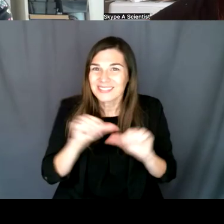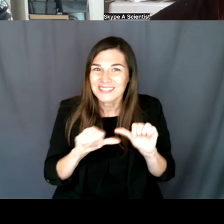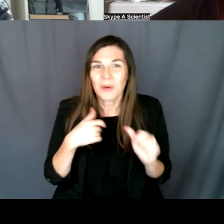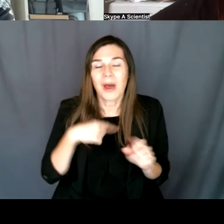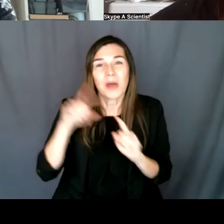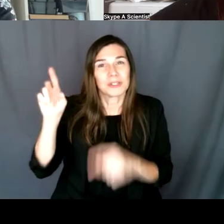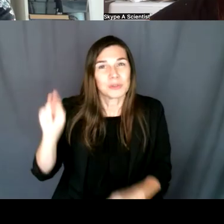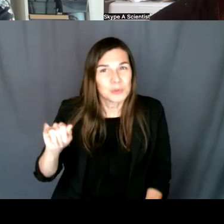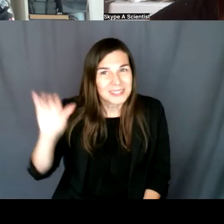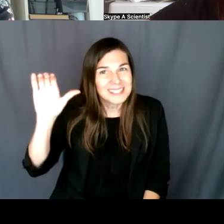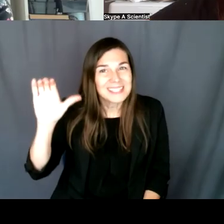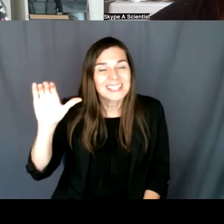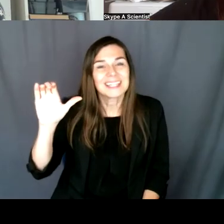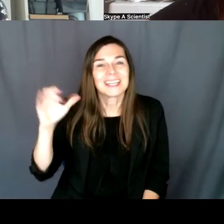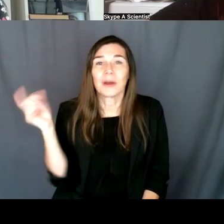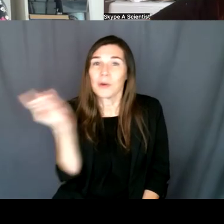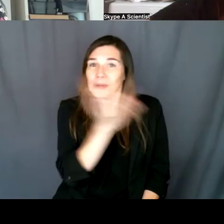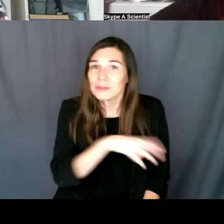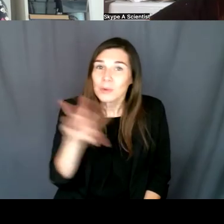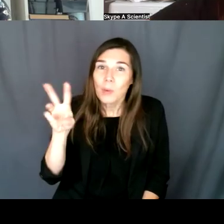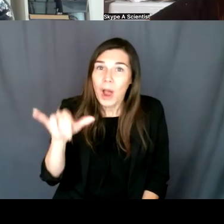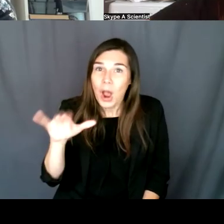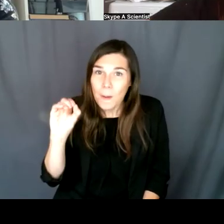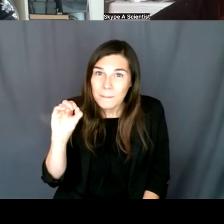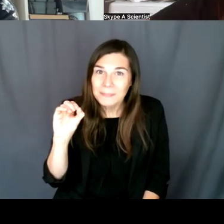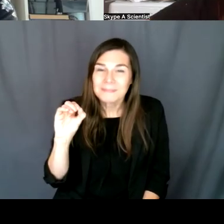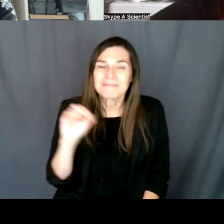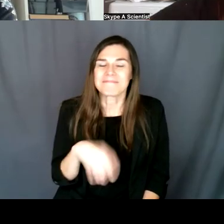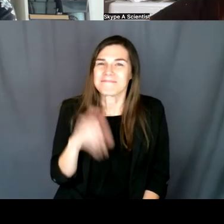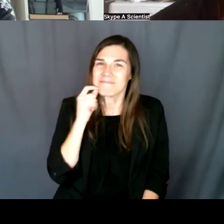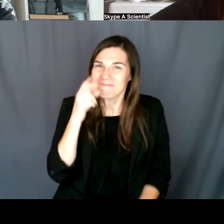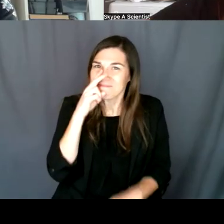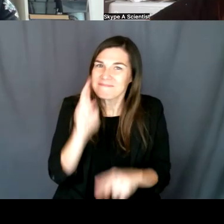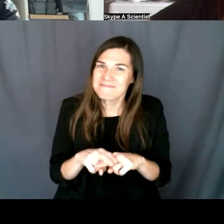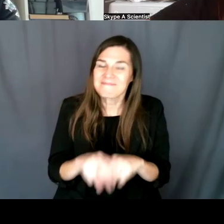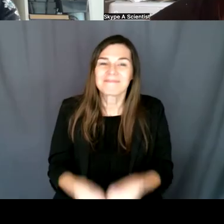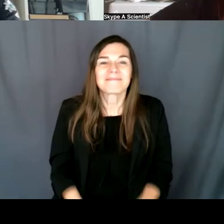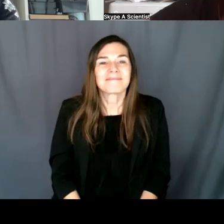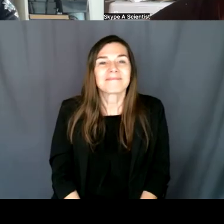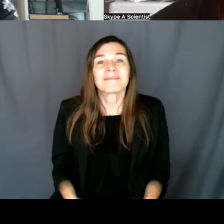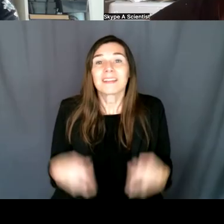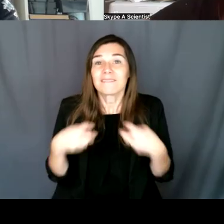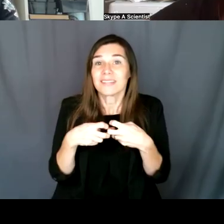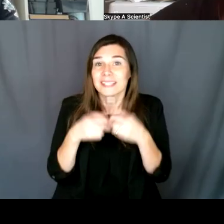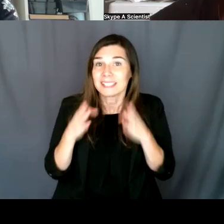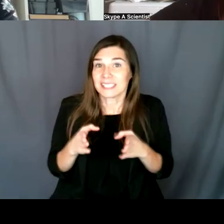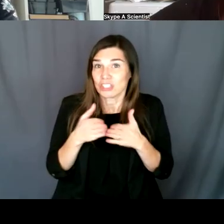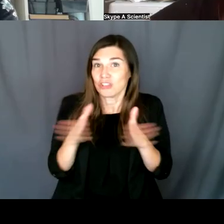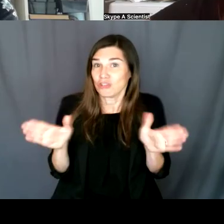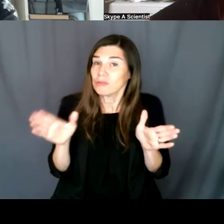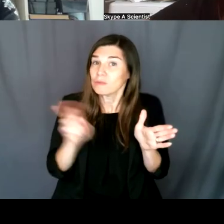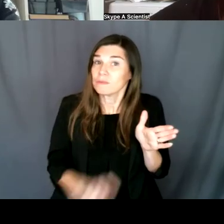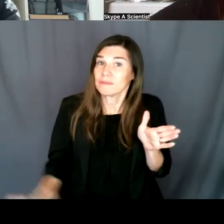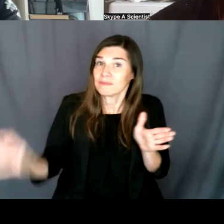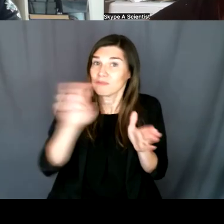York City, and I got to go to Wyoming, and those were really fun. Physicists in general actually travel a lot for